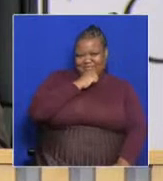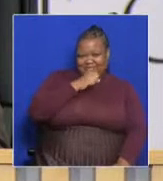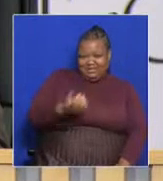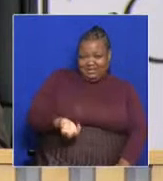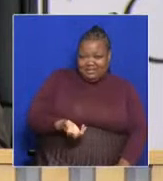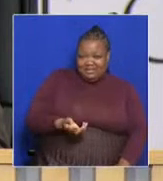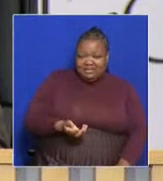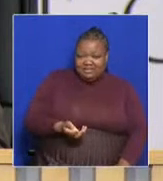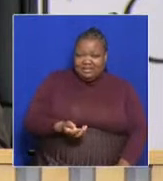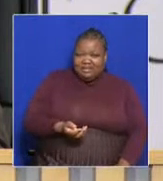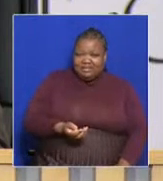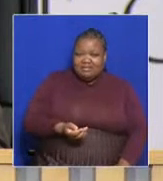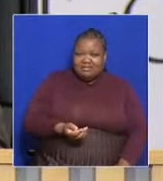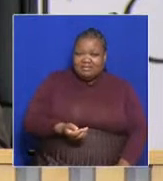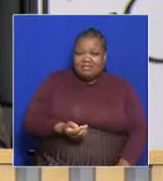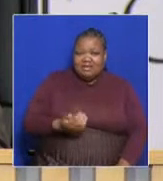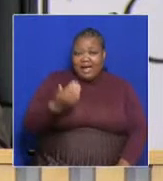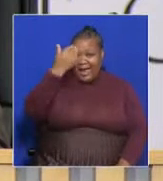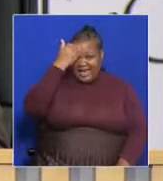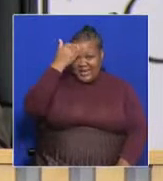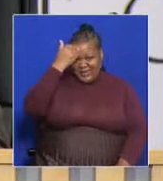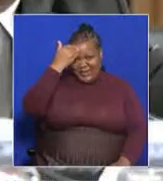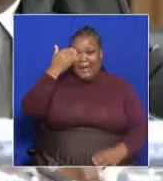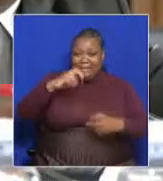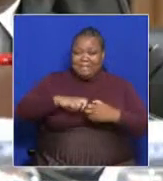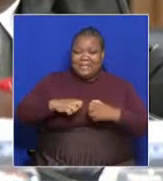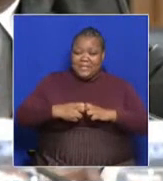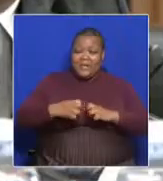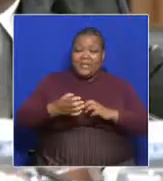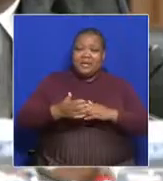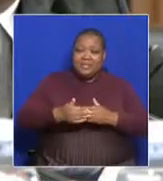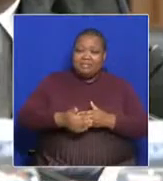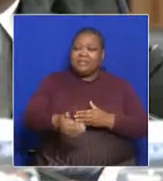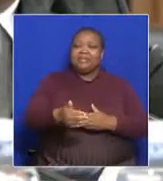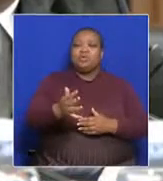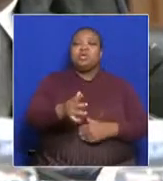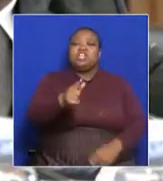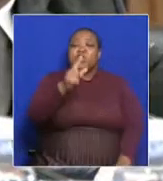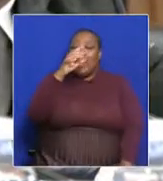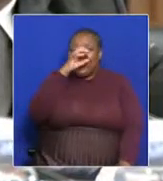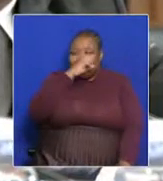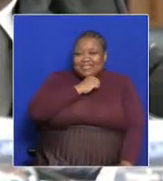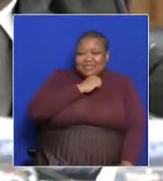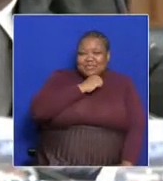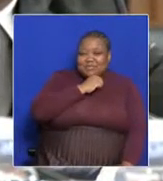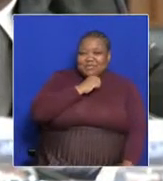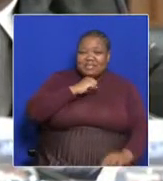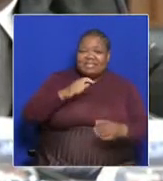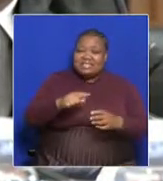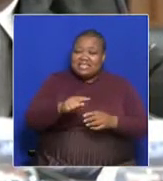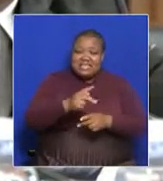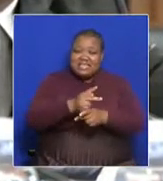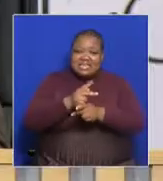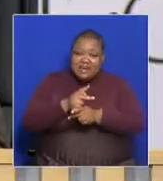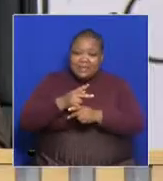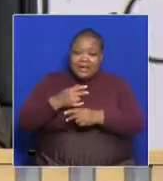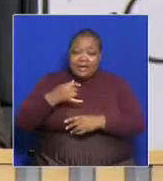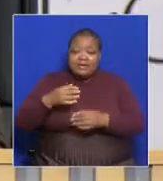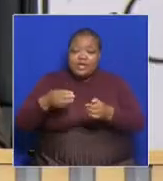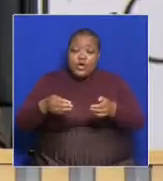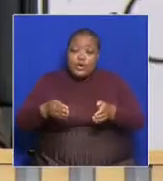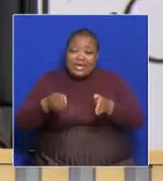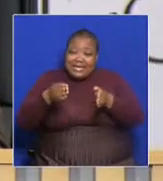I knew it would become a problem in the future. You assumed that they could not store the suspected contain. Is that correct? That's